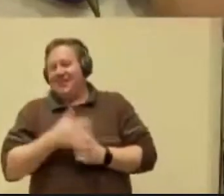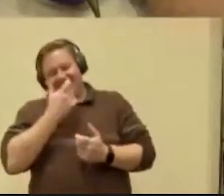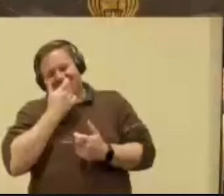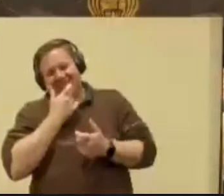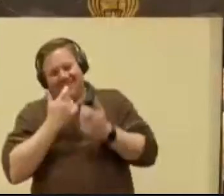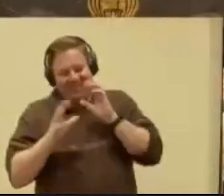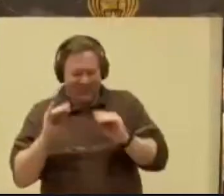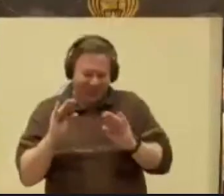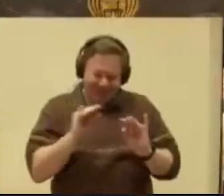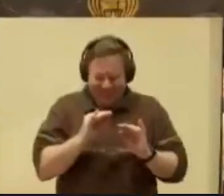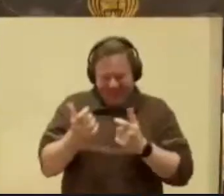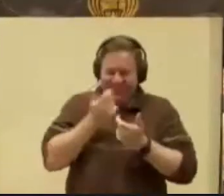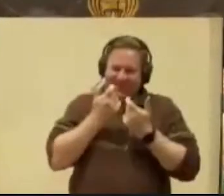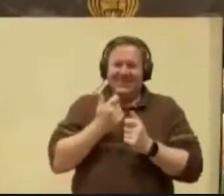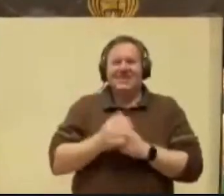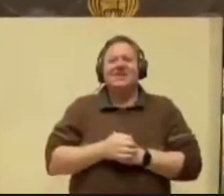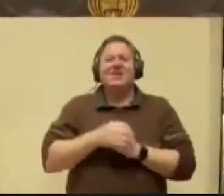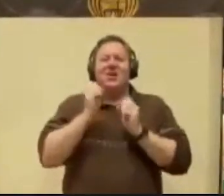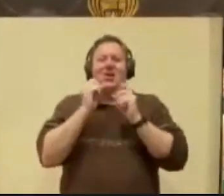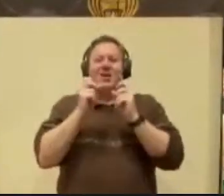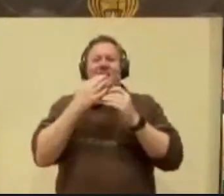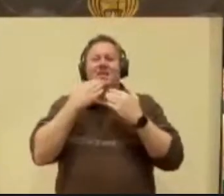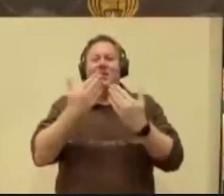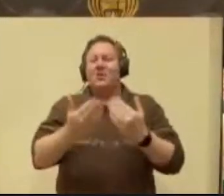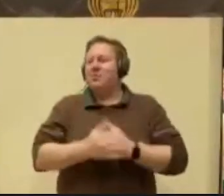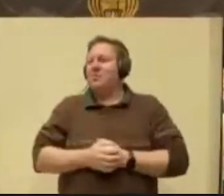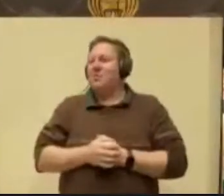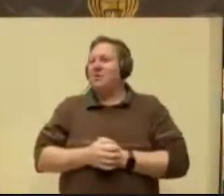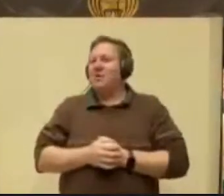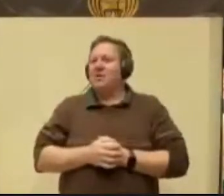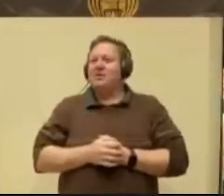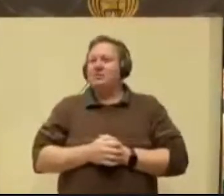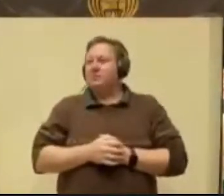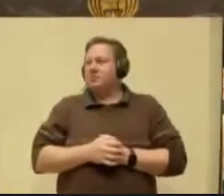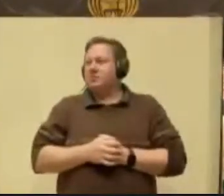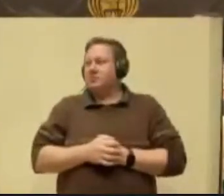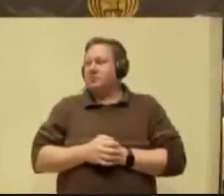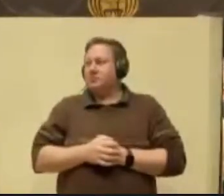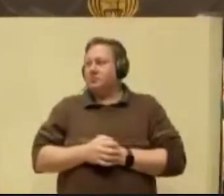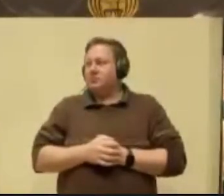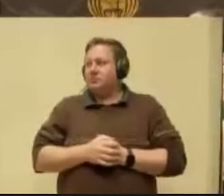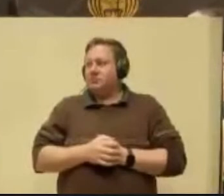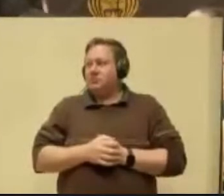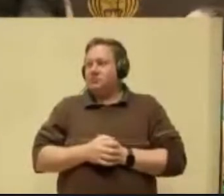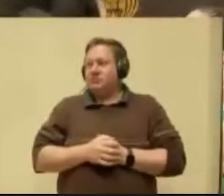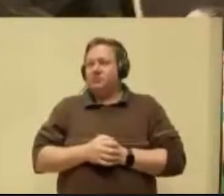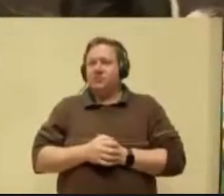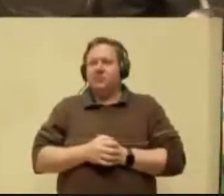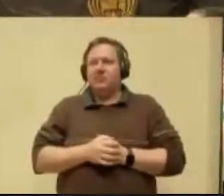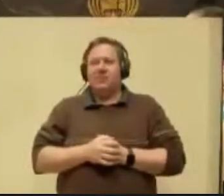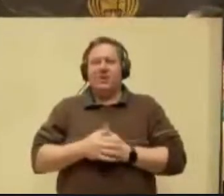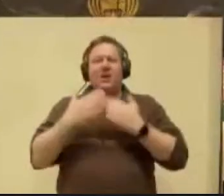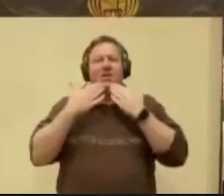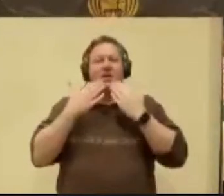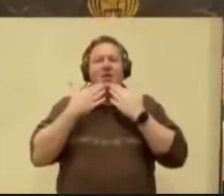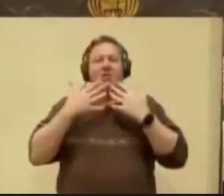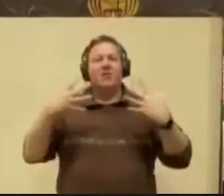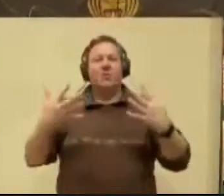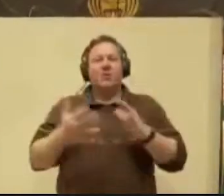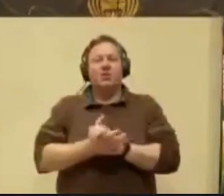minutes thank you very much thank you very much thank you very much